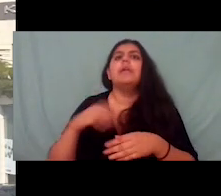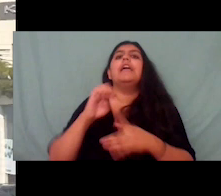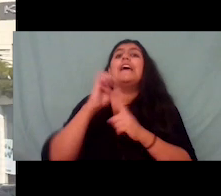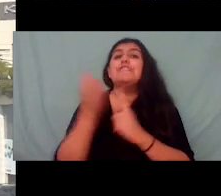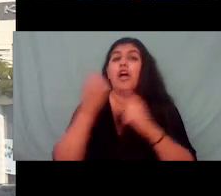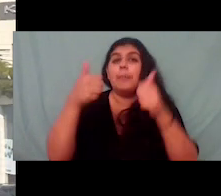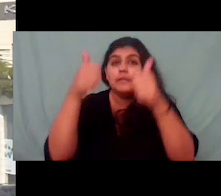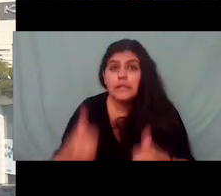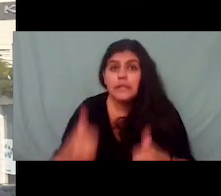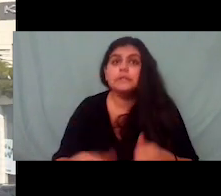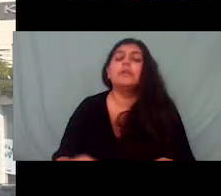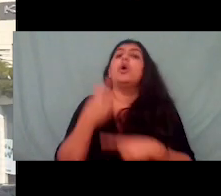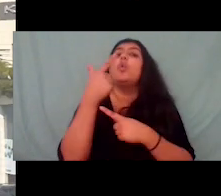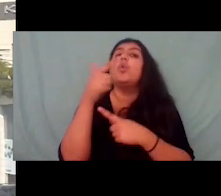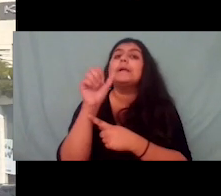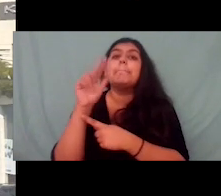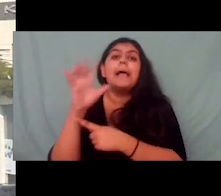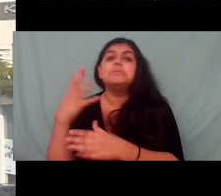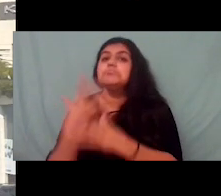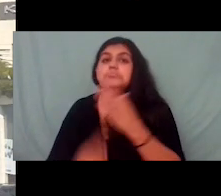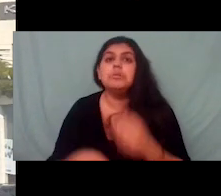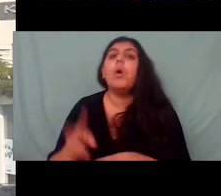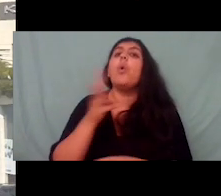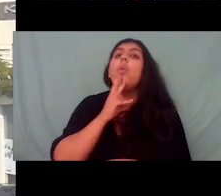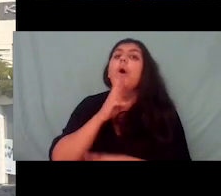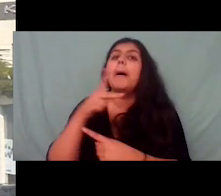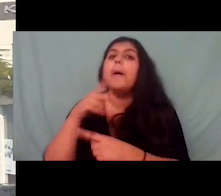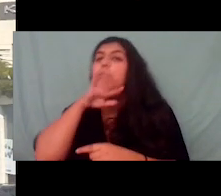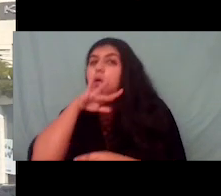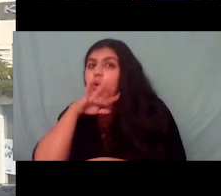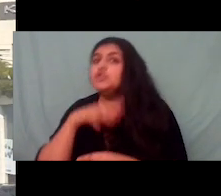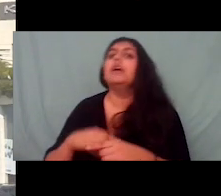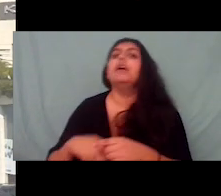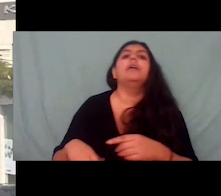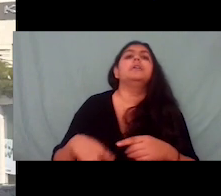green spaces, public spaces, water pollution, coastal landfills, you name it.